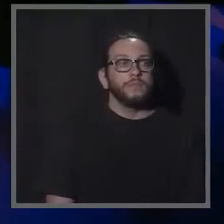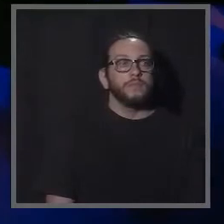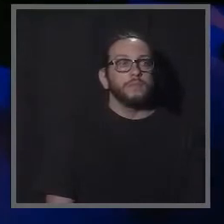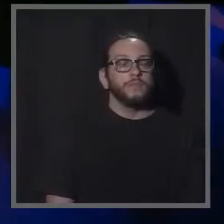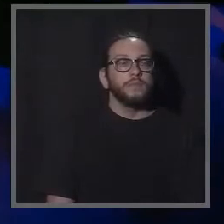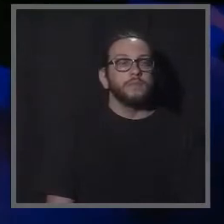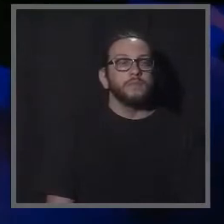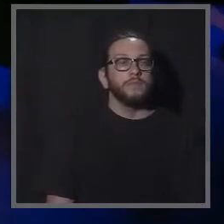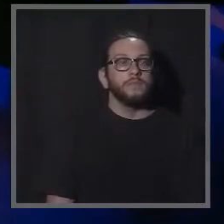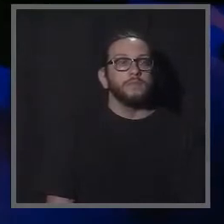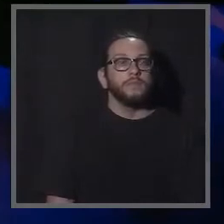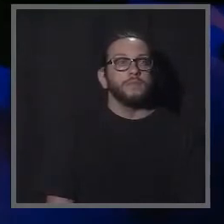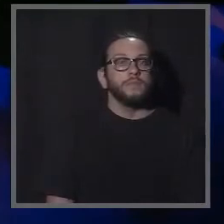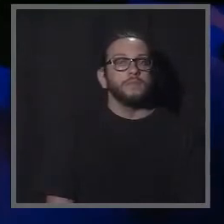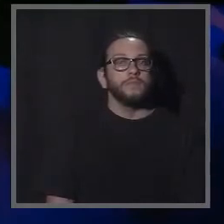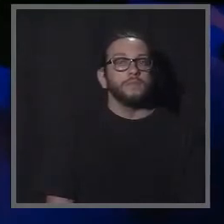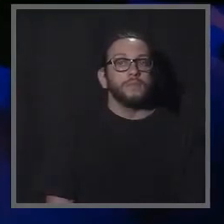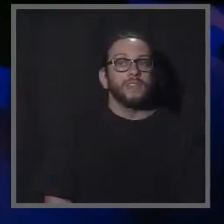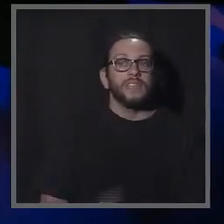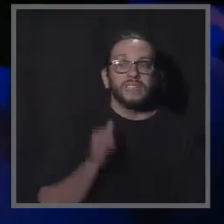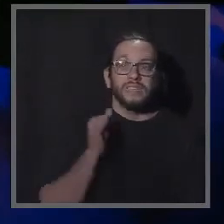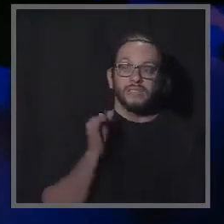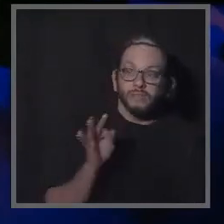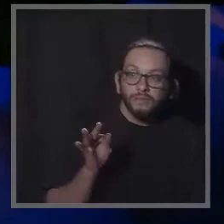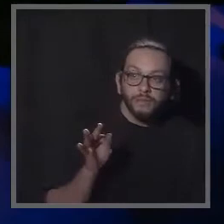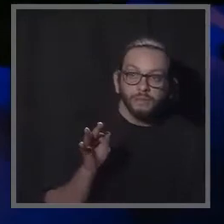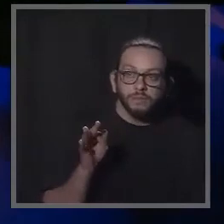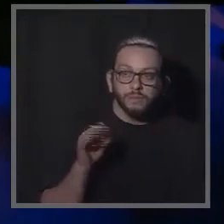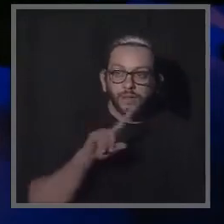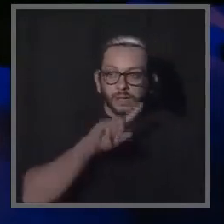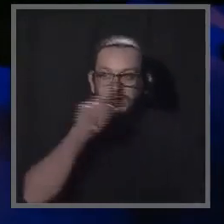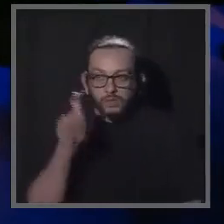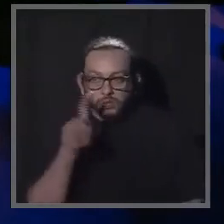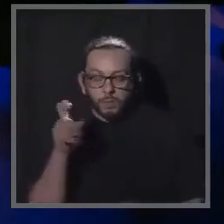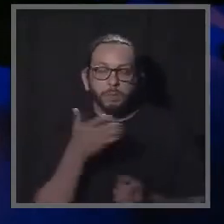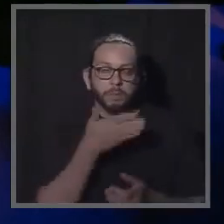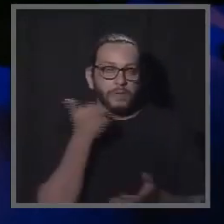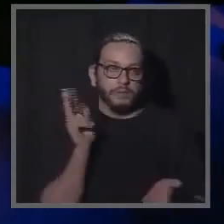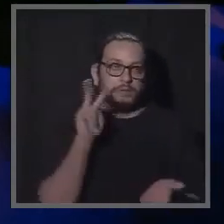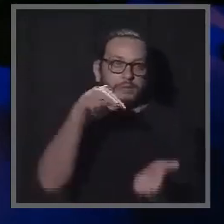Yeah, if you have a question, maybe please stand up because I really cannot see you.